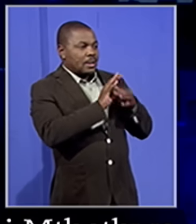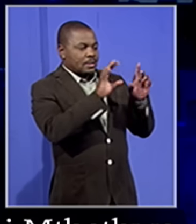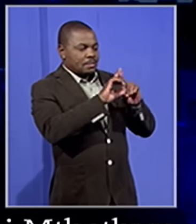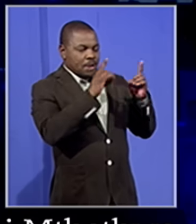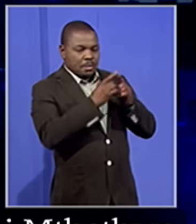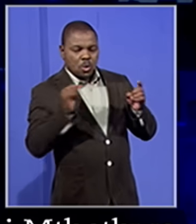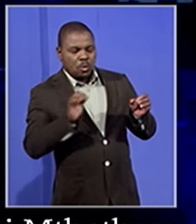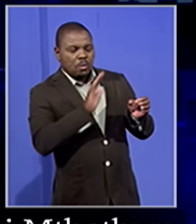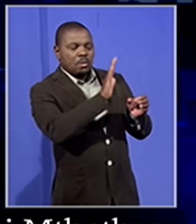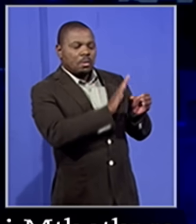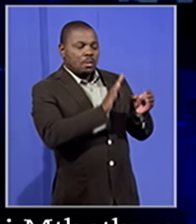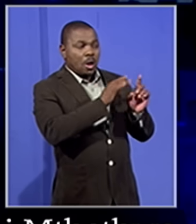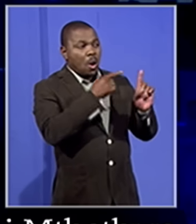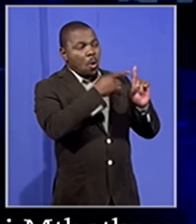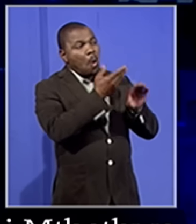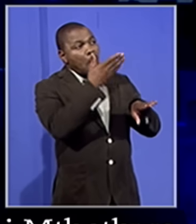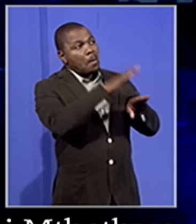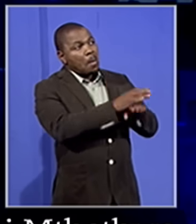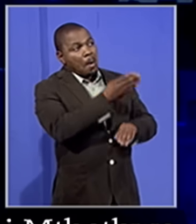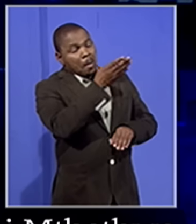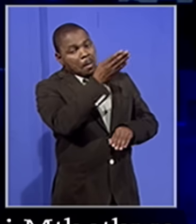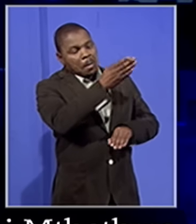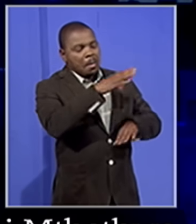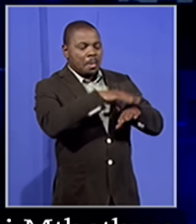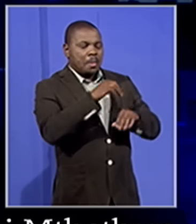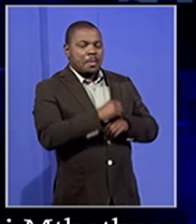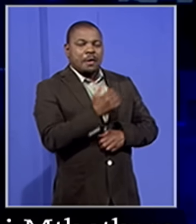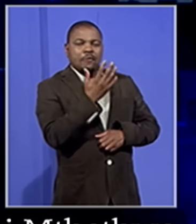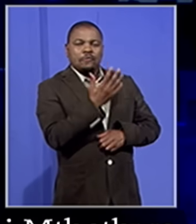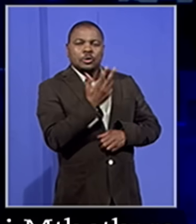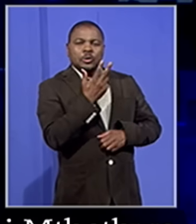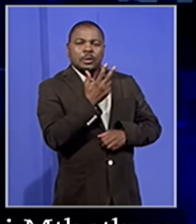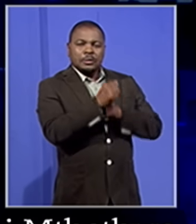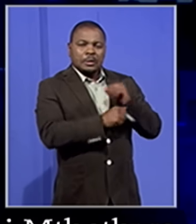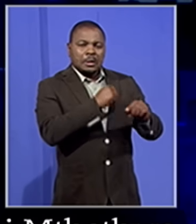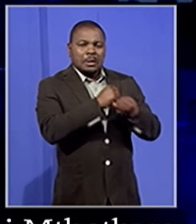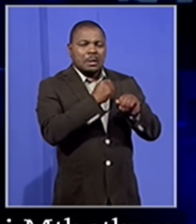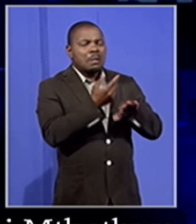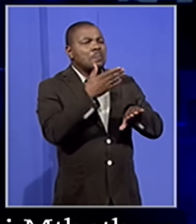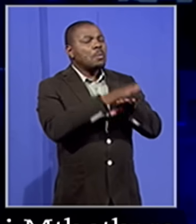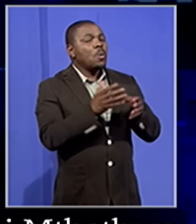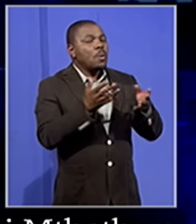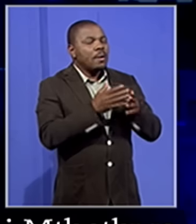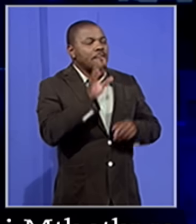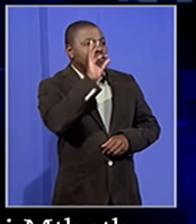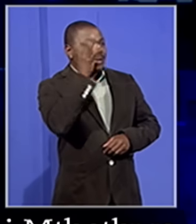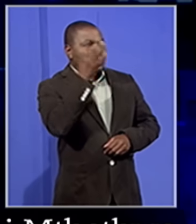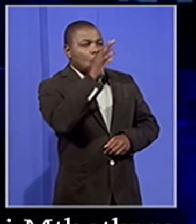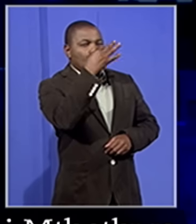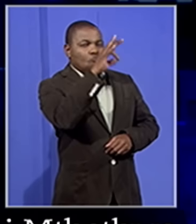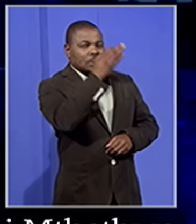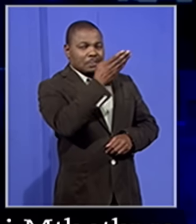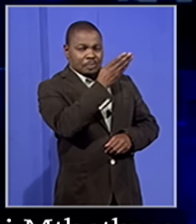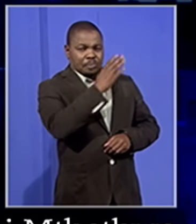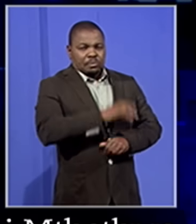Mthethwa o hlokahetse a le dilemo di 58 yena o hlokalletse hoteleng naheng ya France.